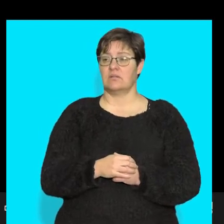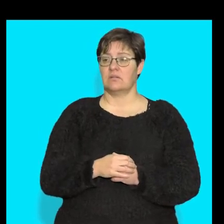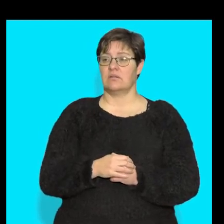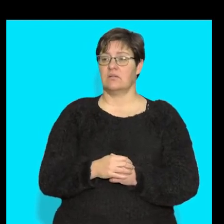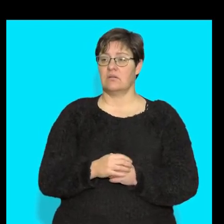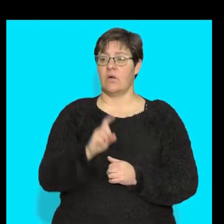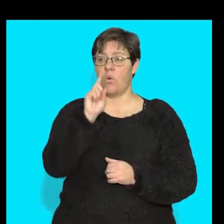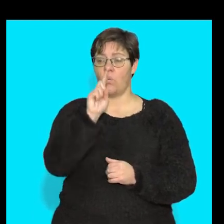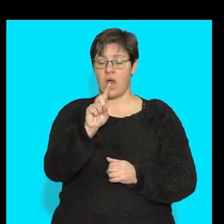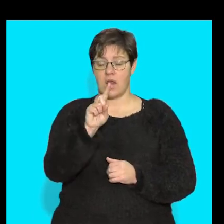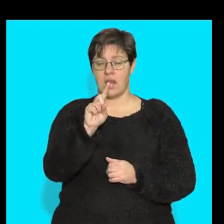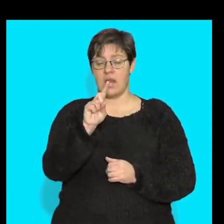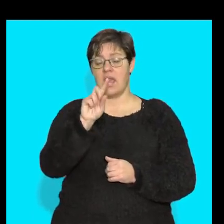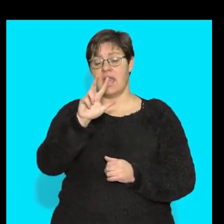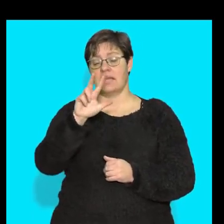30,180.